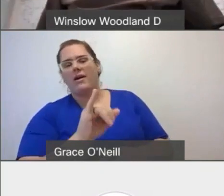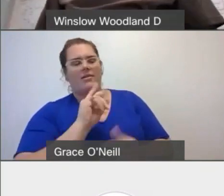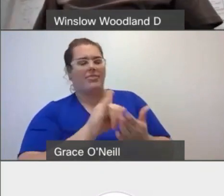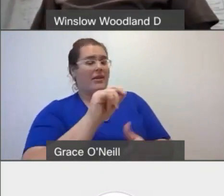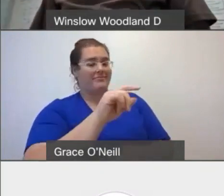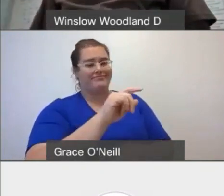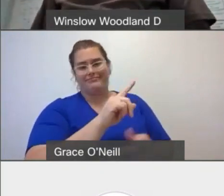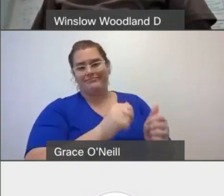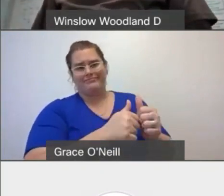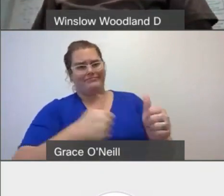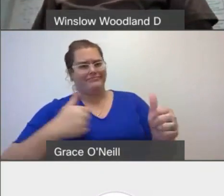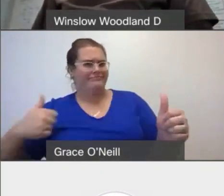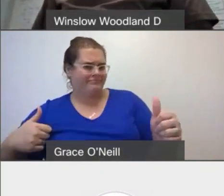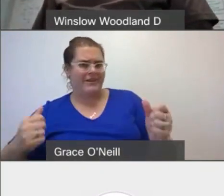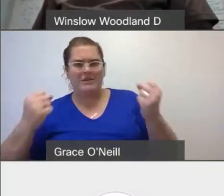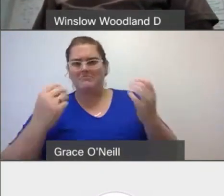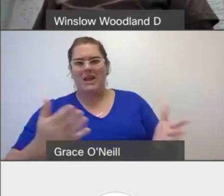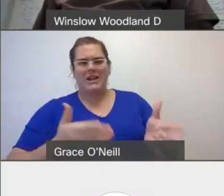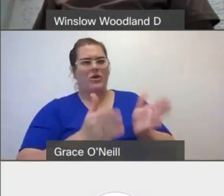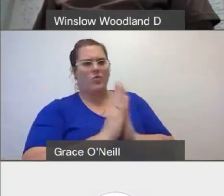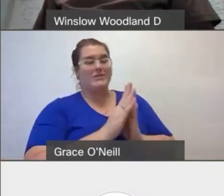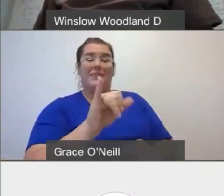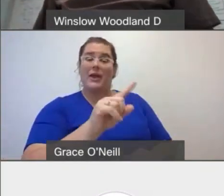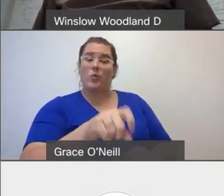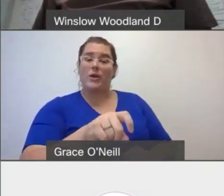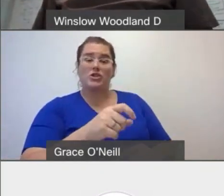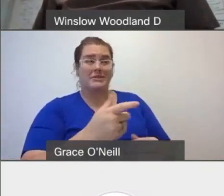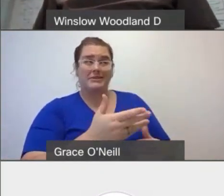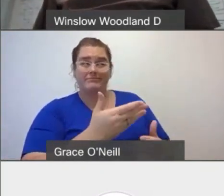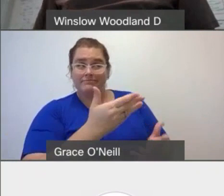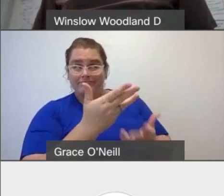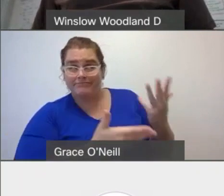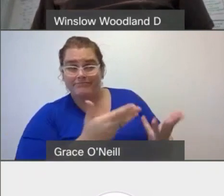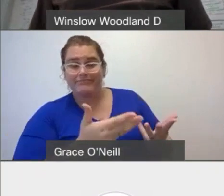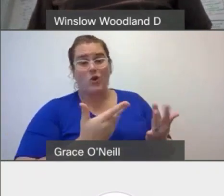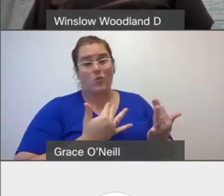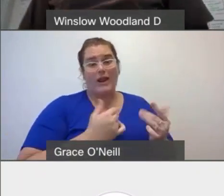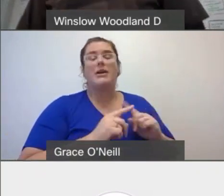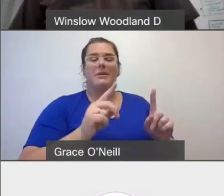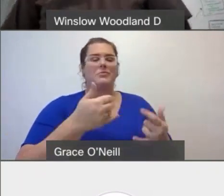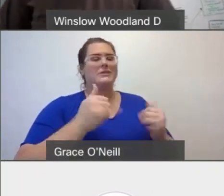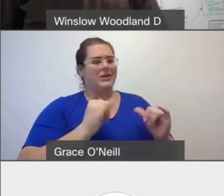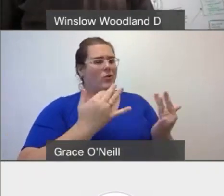while, but you know, we are still awaiting the answer from DC Health.